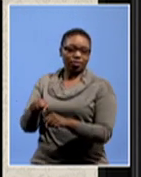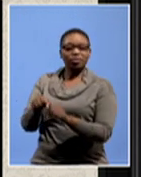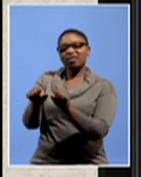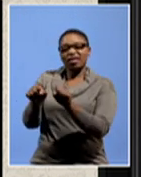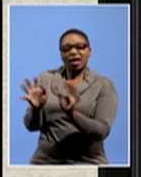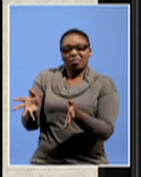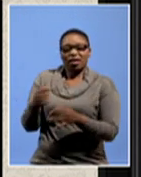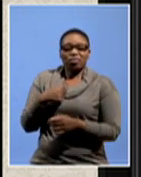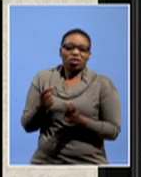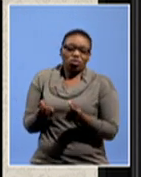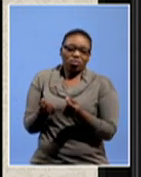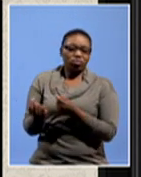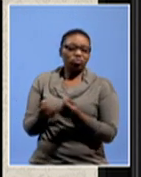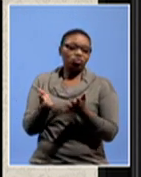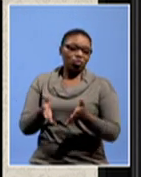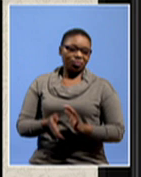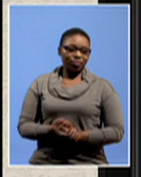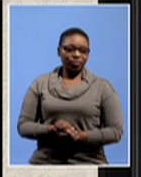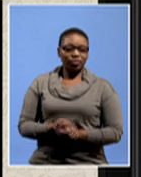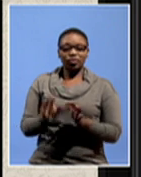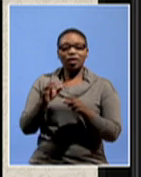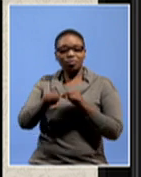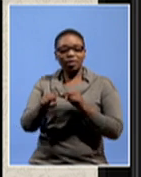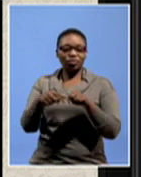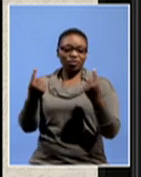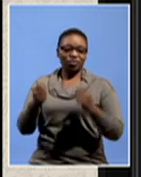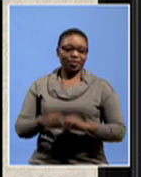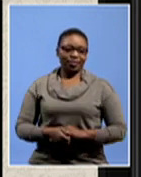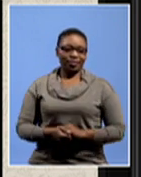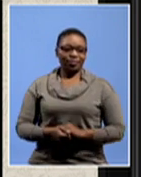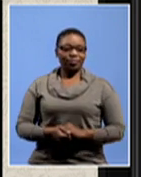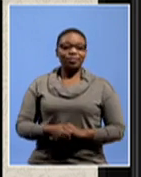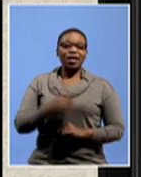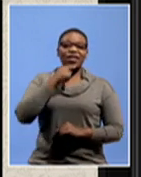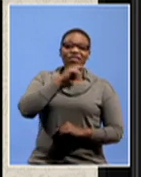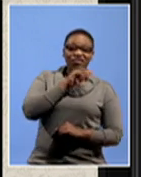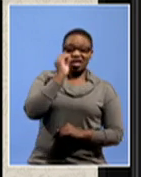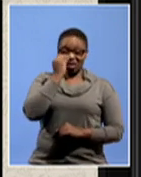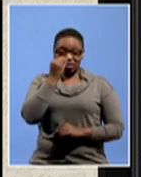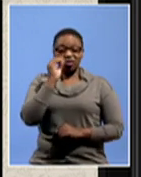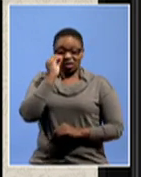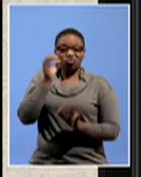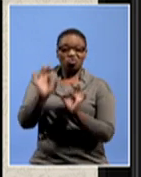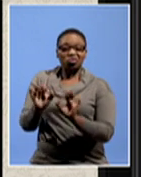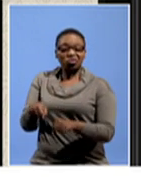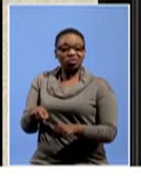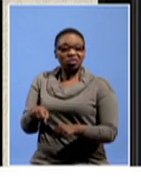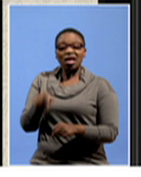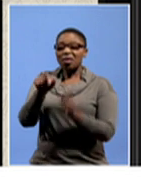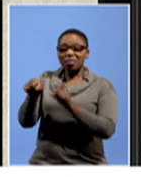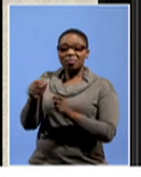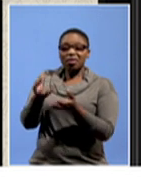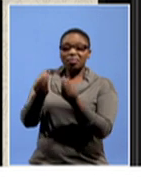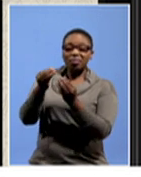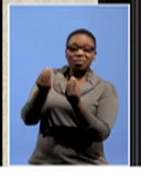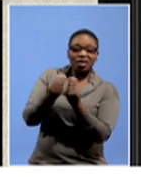Yeah, that's what I normally do to differentiate it. Fake news is news. People's got